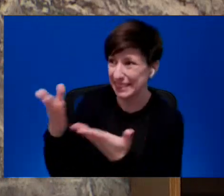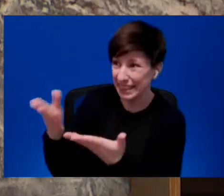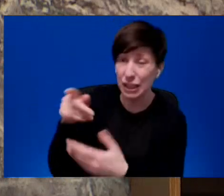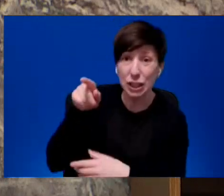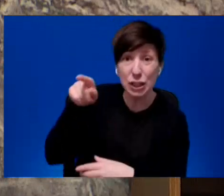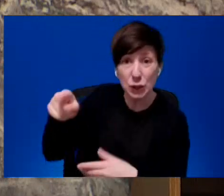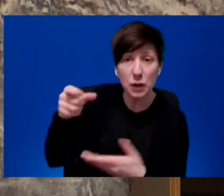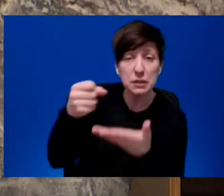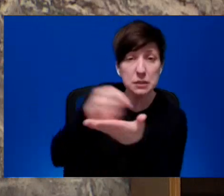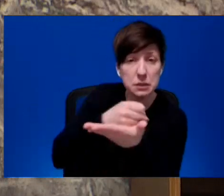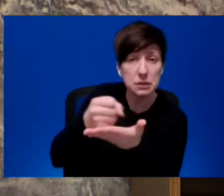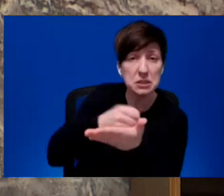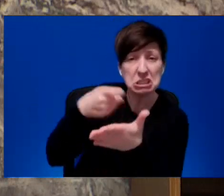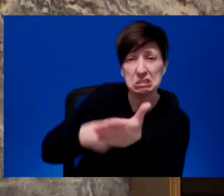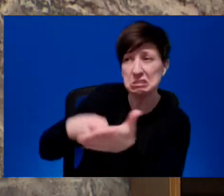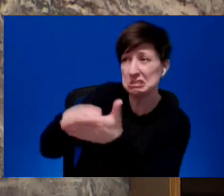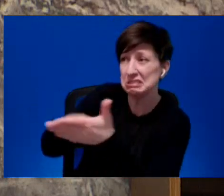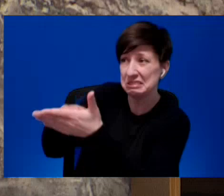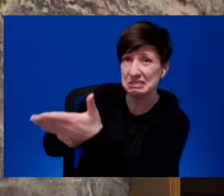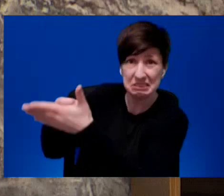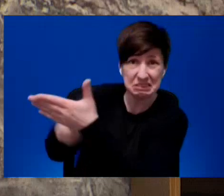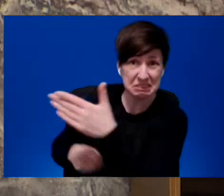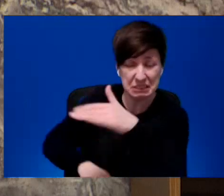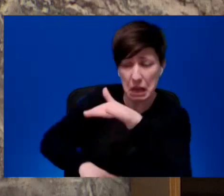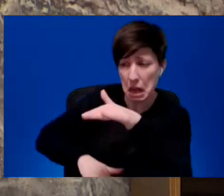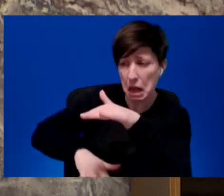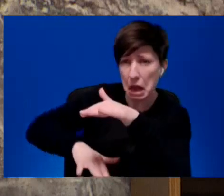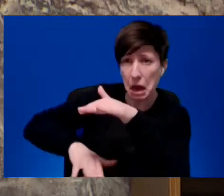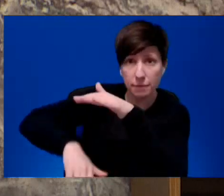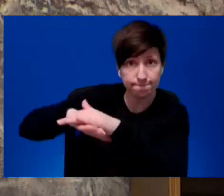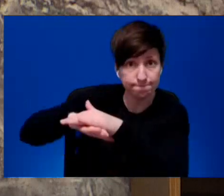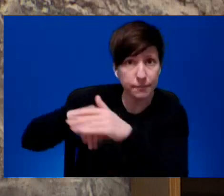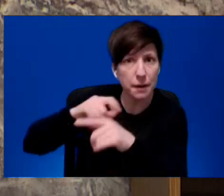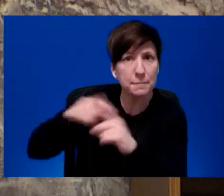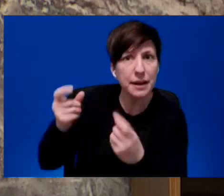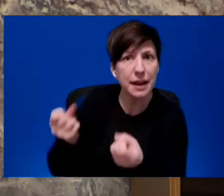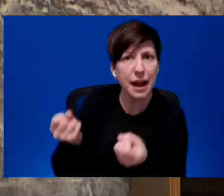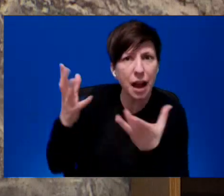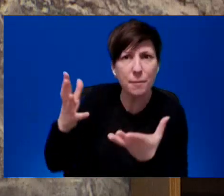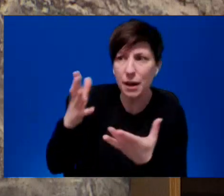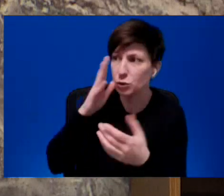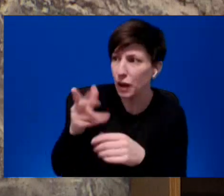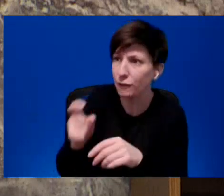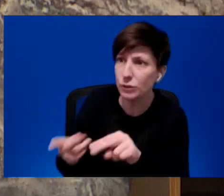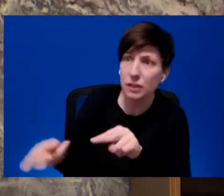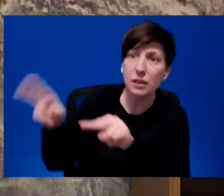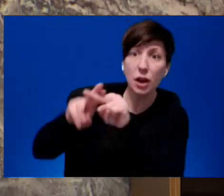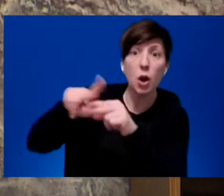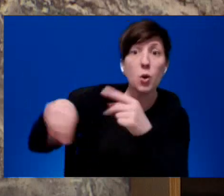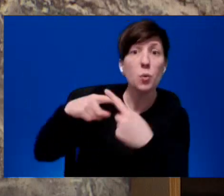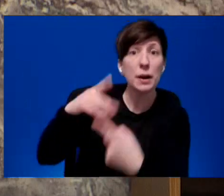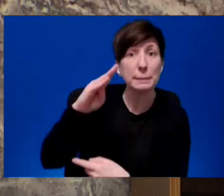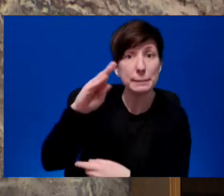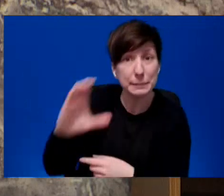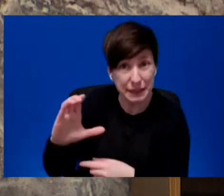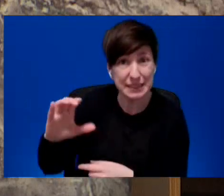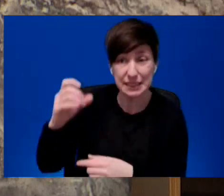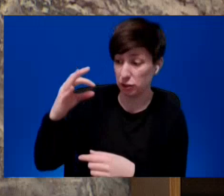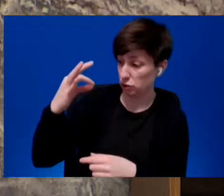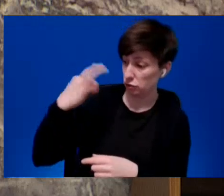card, exactly how much will debt servicing costs increase when BC's credit rating is